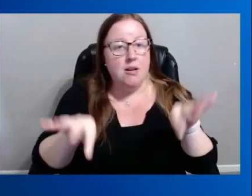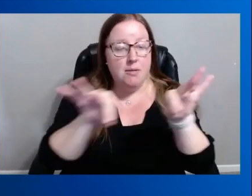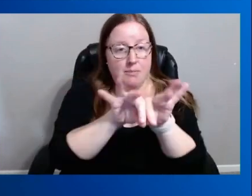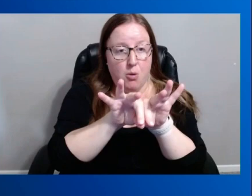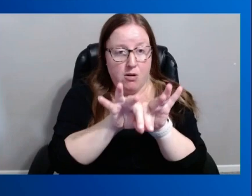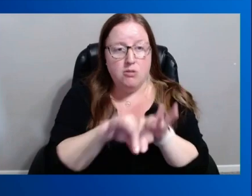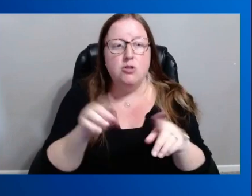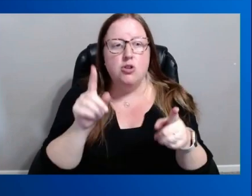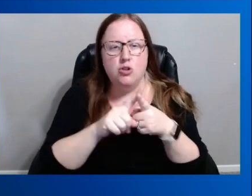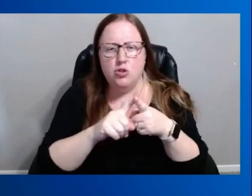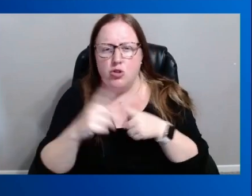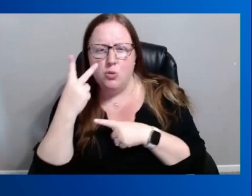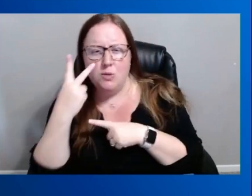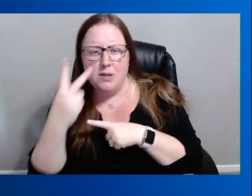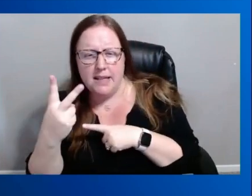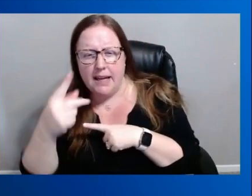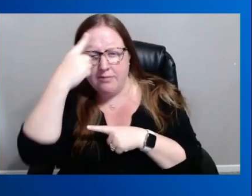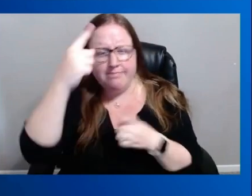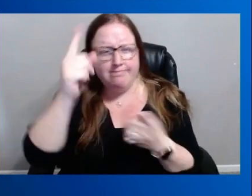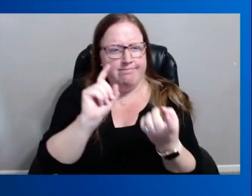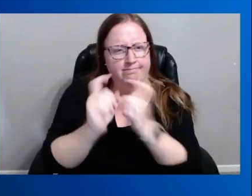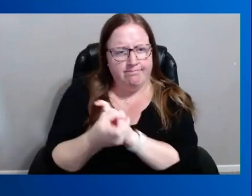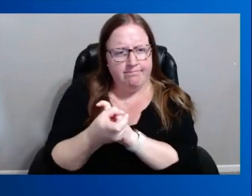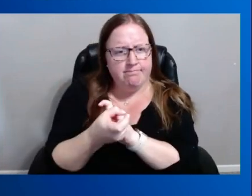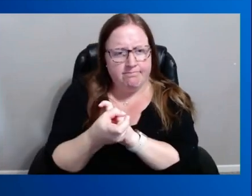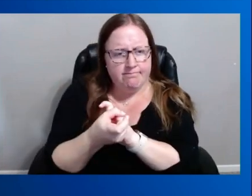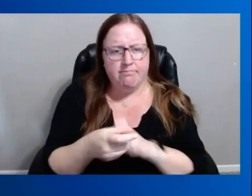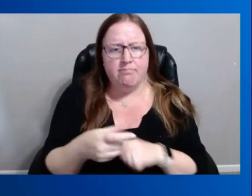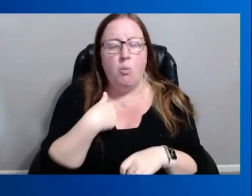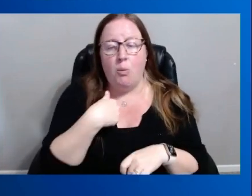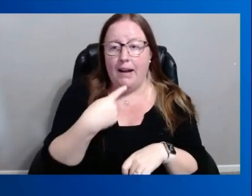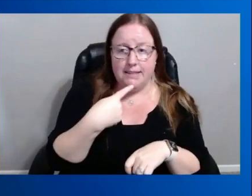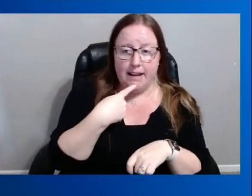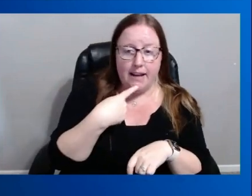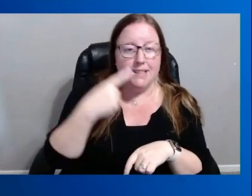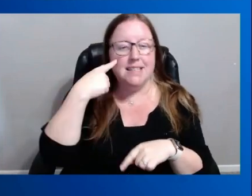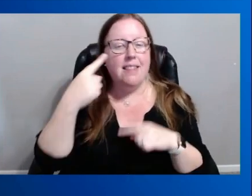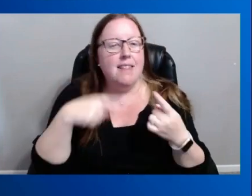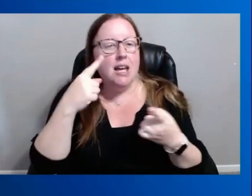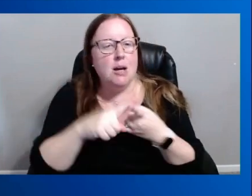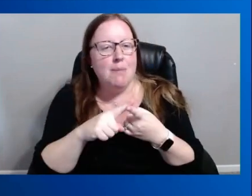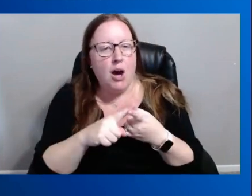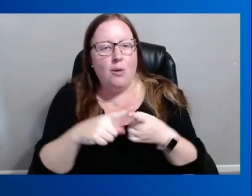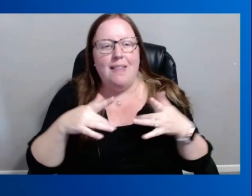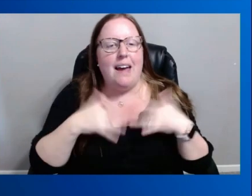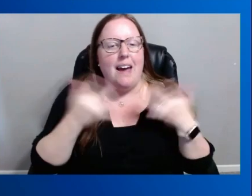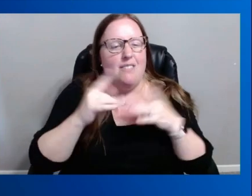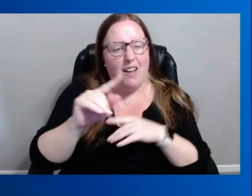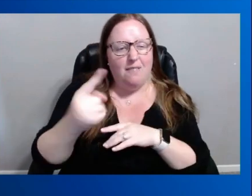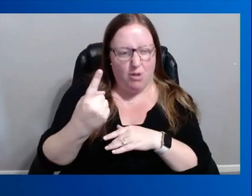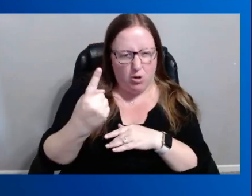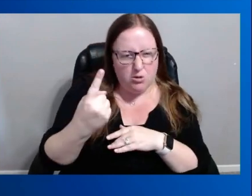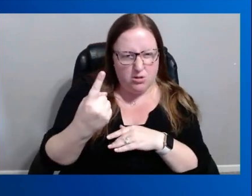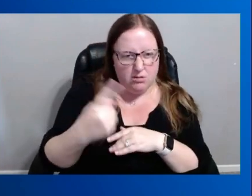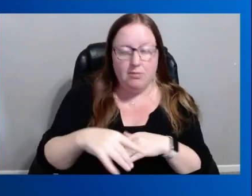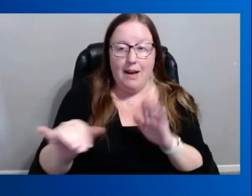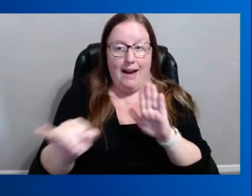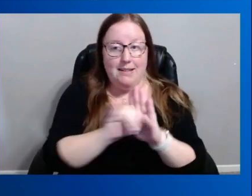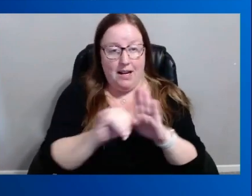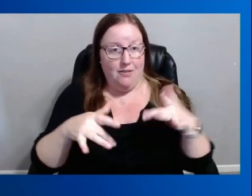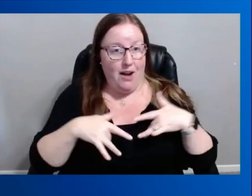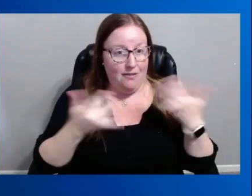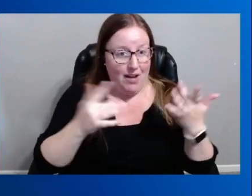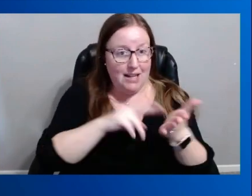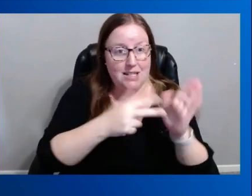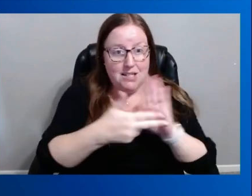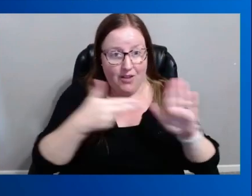reshape this, rethink this. And again, what I say here is think about something called like event first thinking. Identify events, define them, and